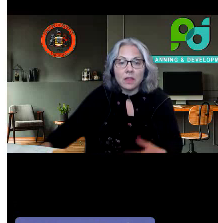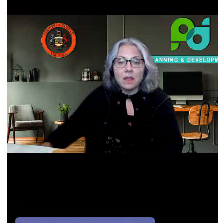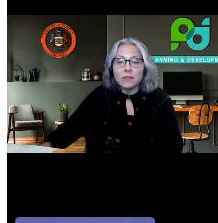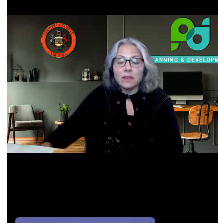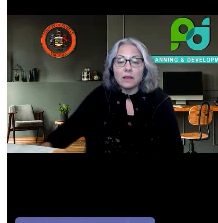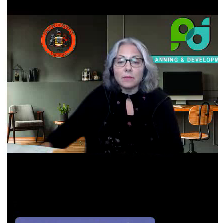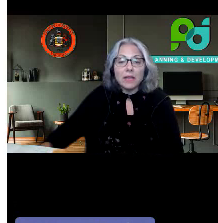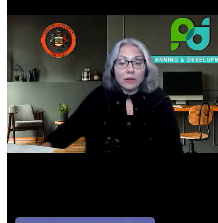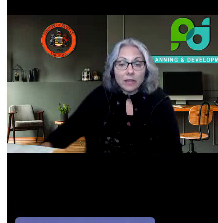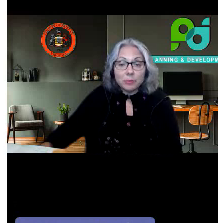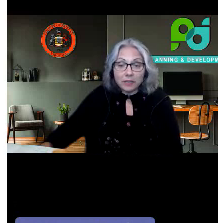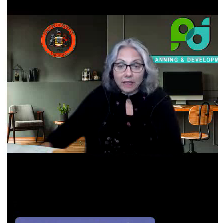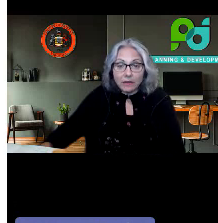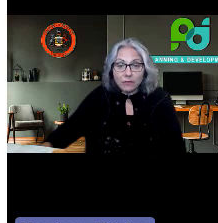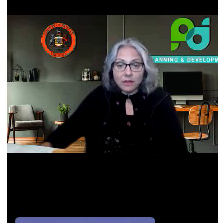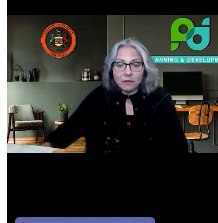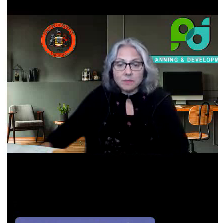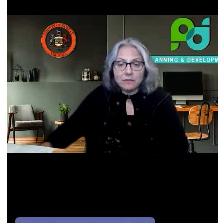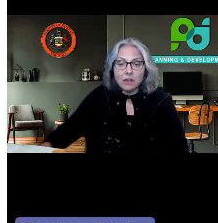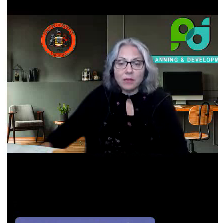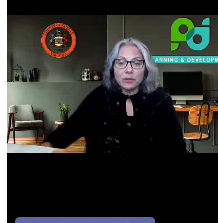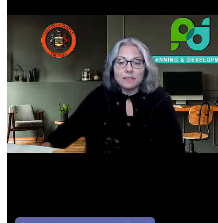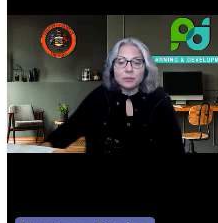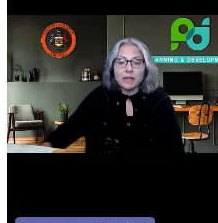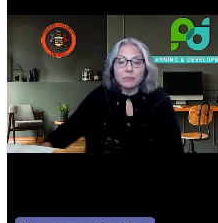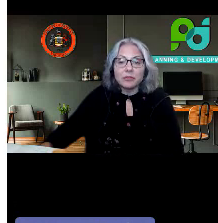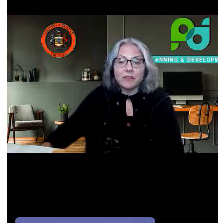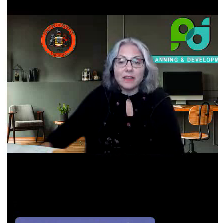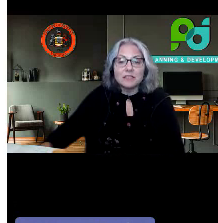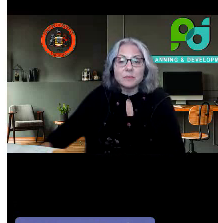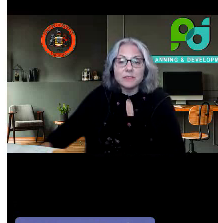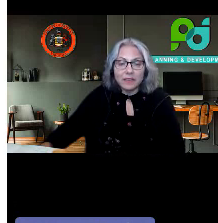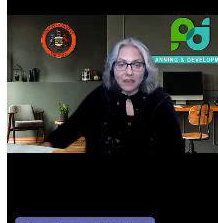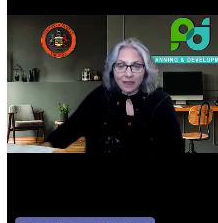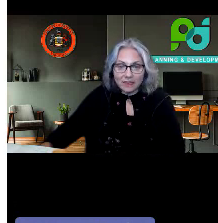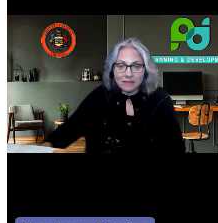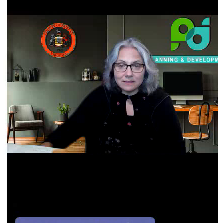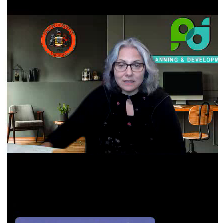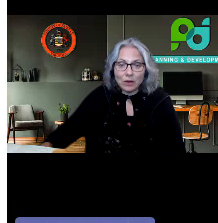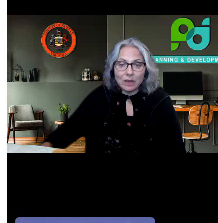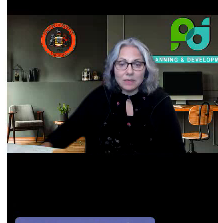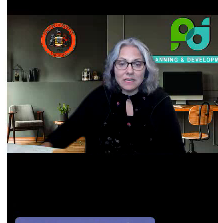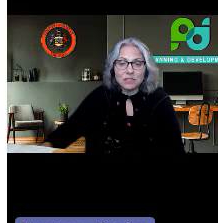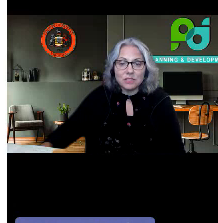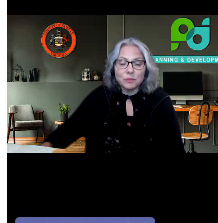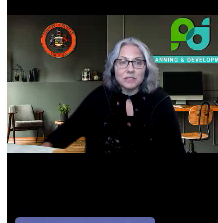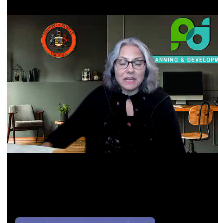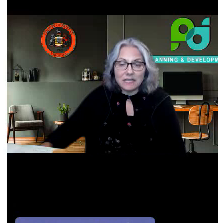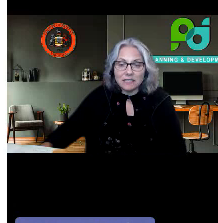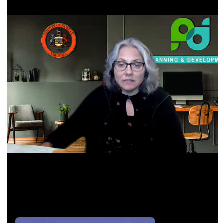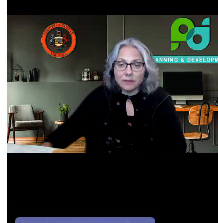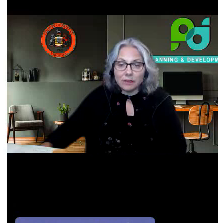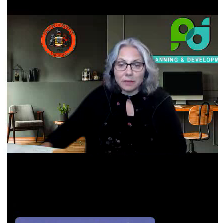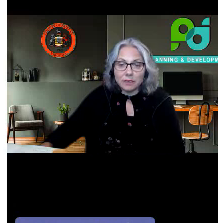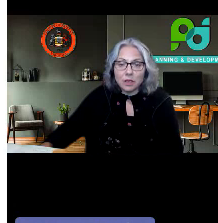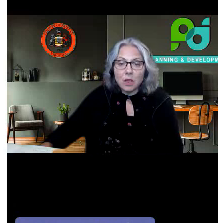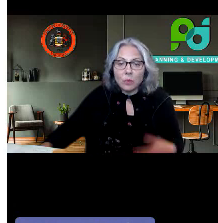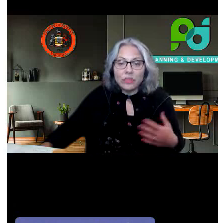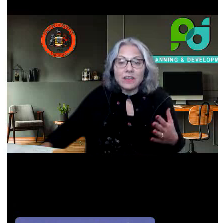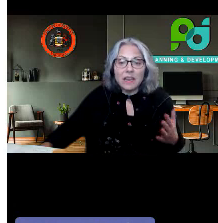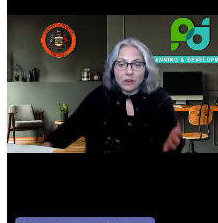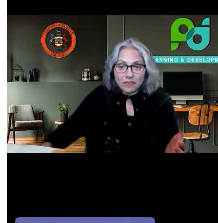improve. The area plan volumes of the comprehensive plan provide specific guidance and recommendations pertaining to